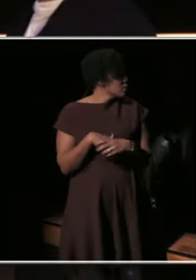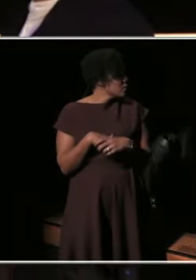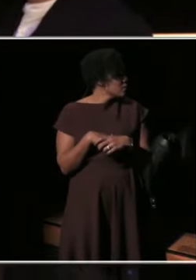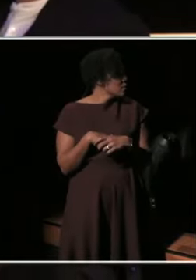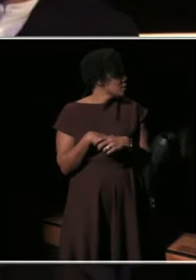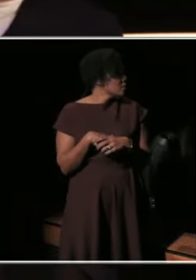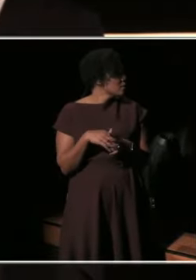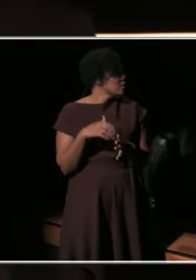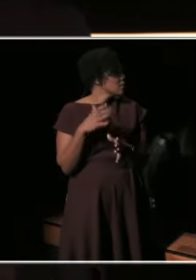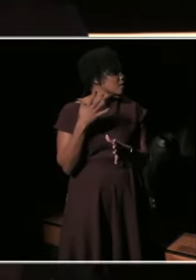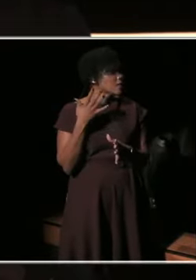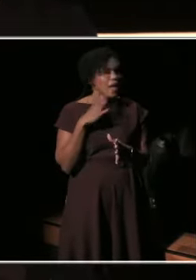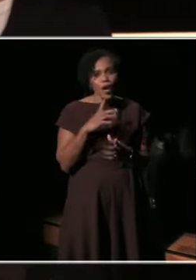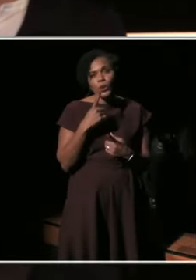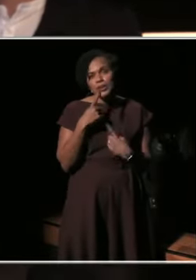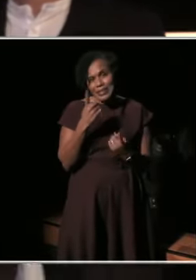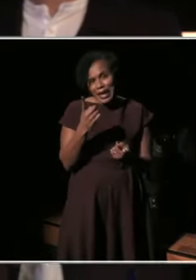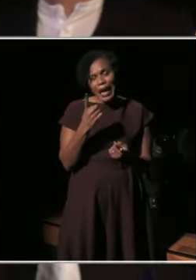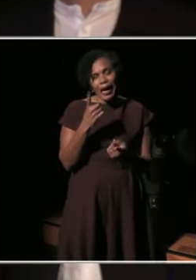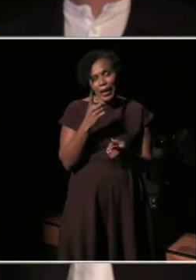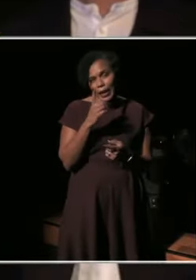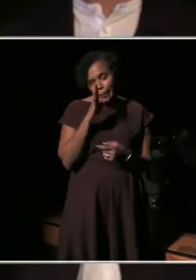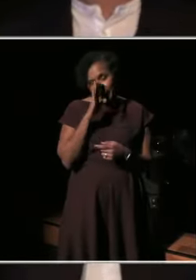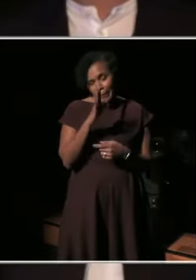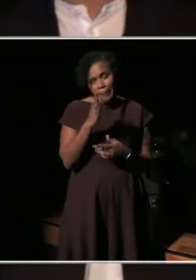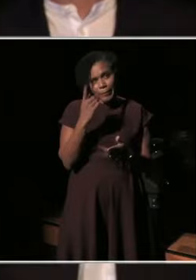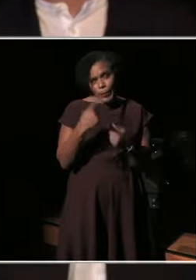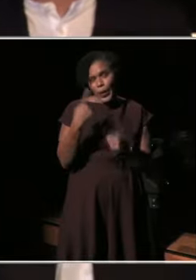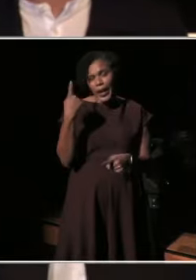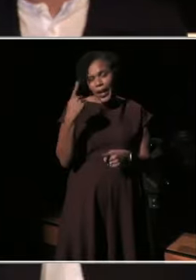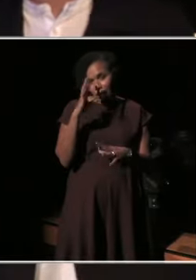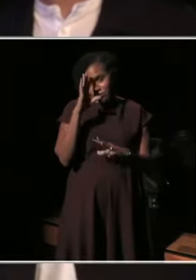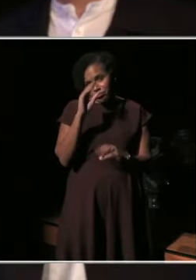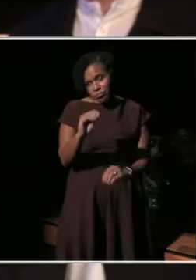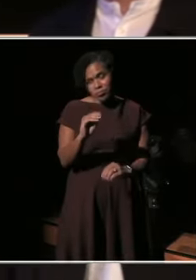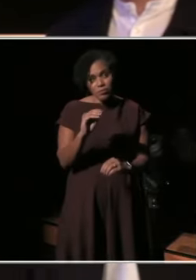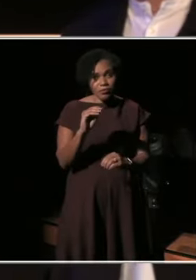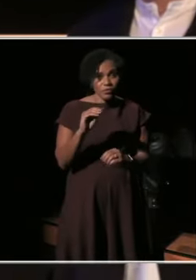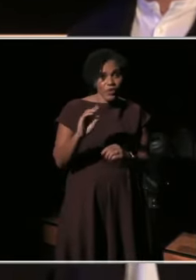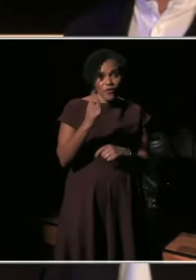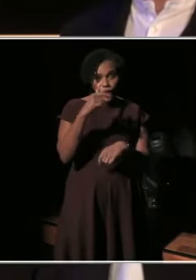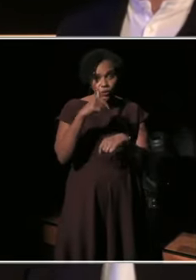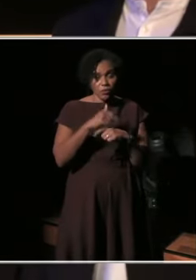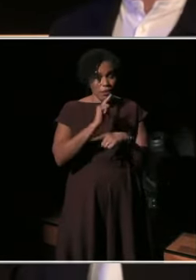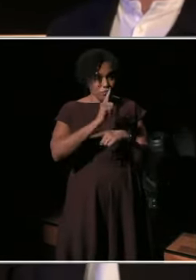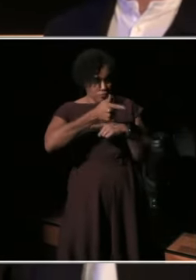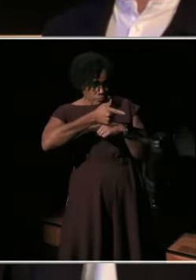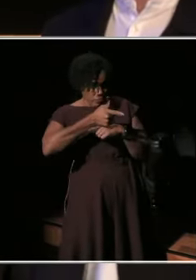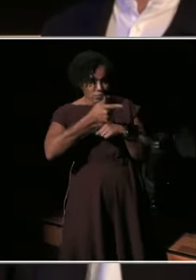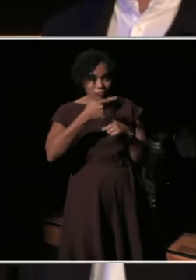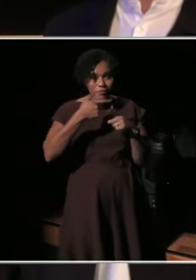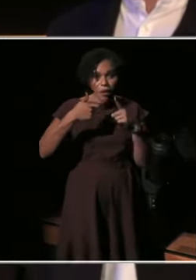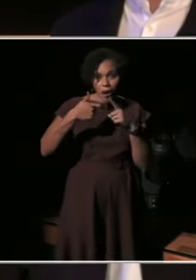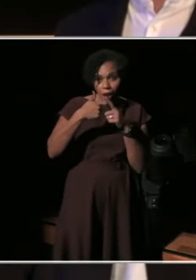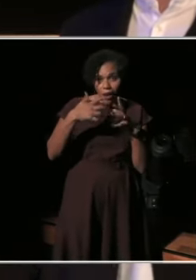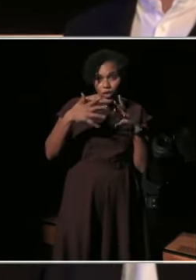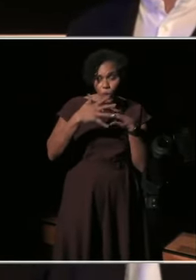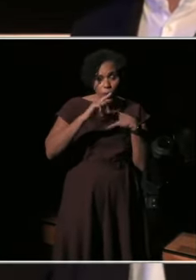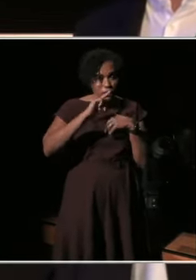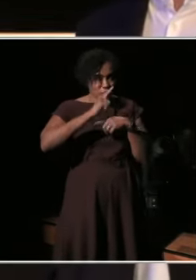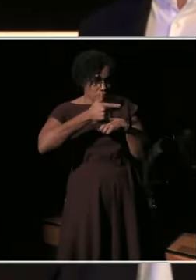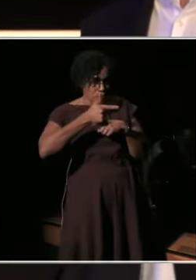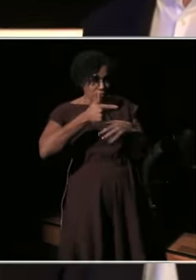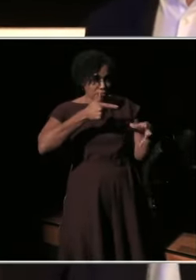I want to say real quick that that when I first put the camera on Kanye, you know, I didn't know what I was doing.